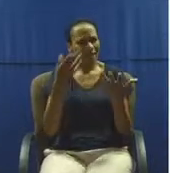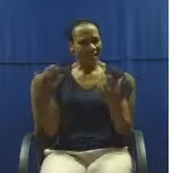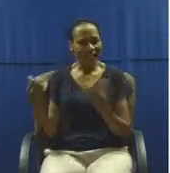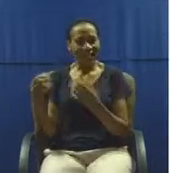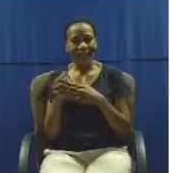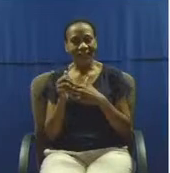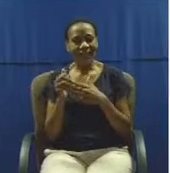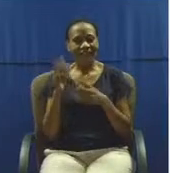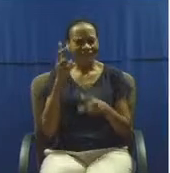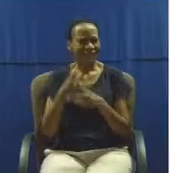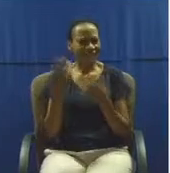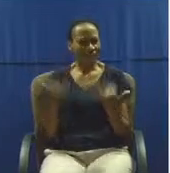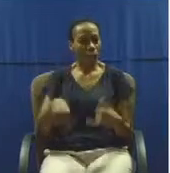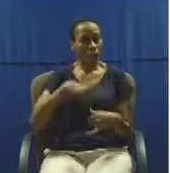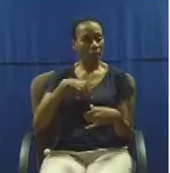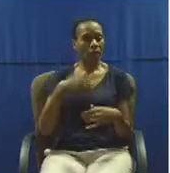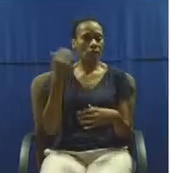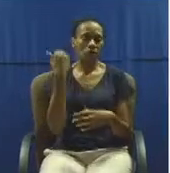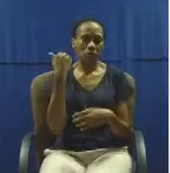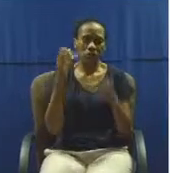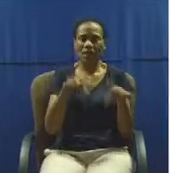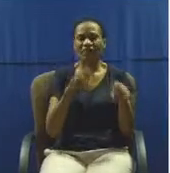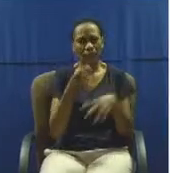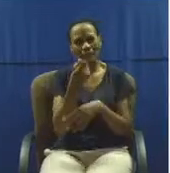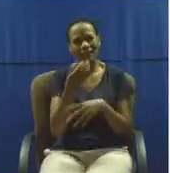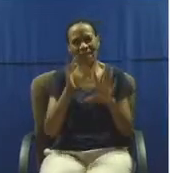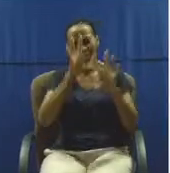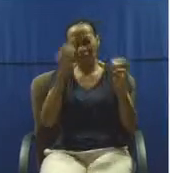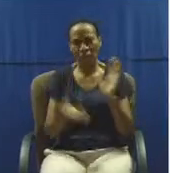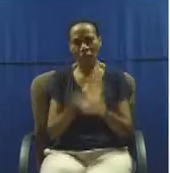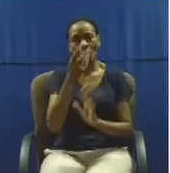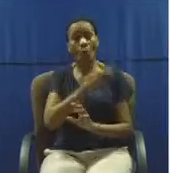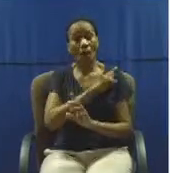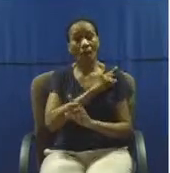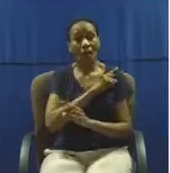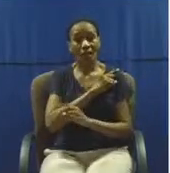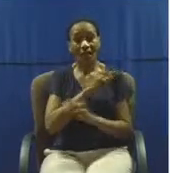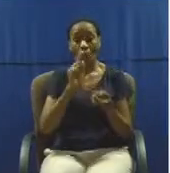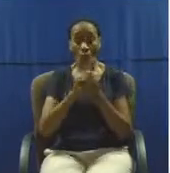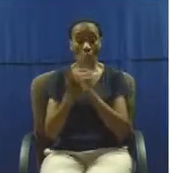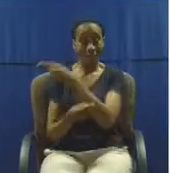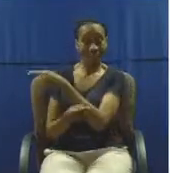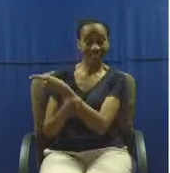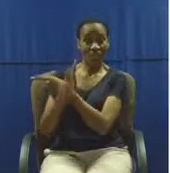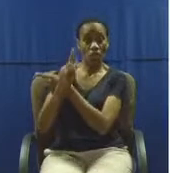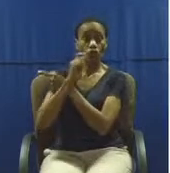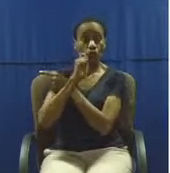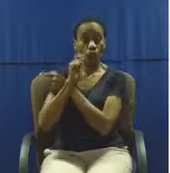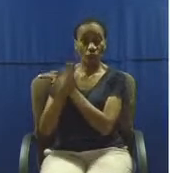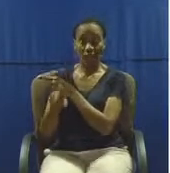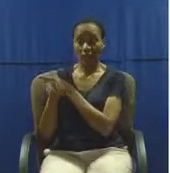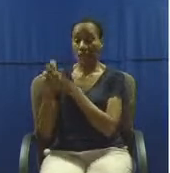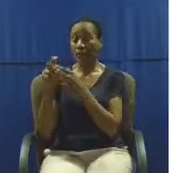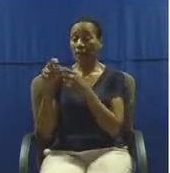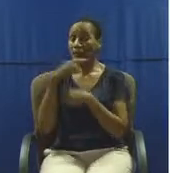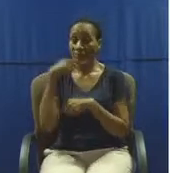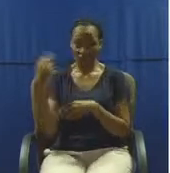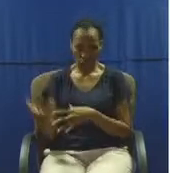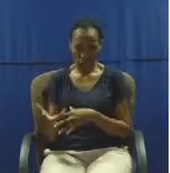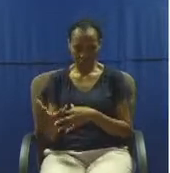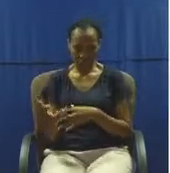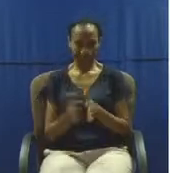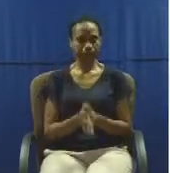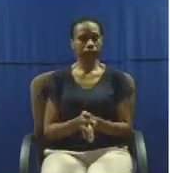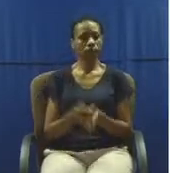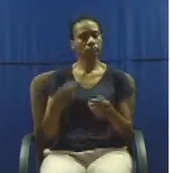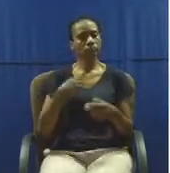the Ukraine. And we are aware, as I said, that food prices are going to